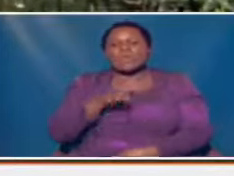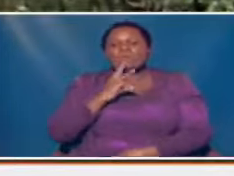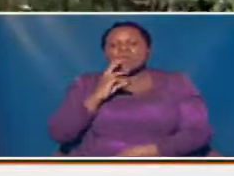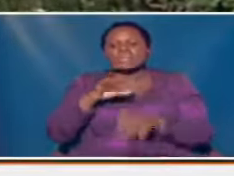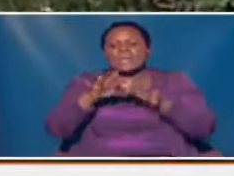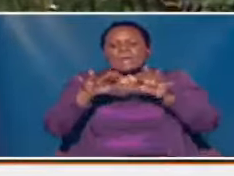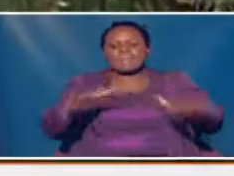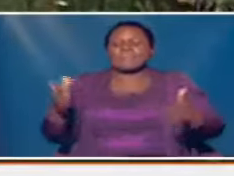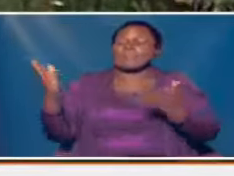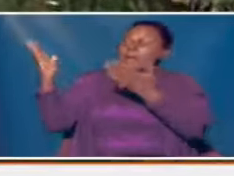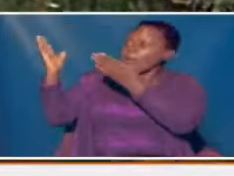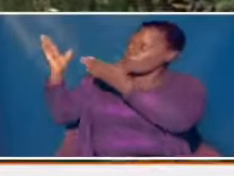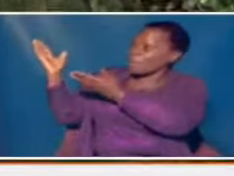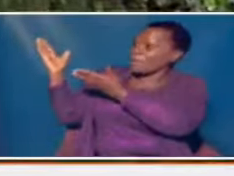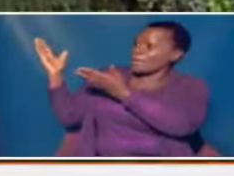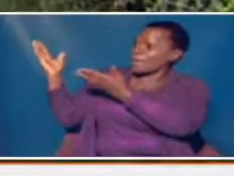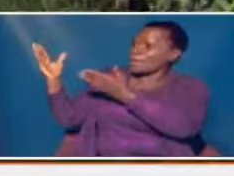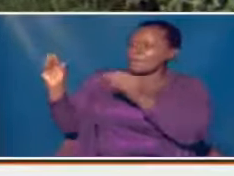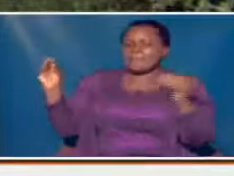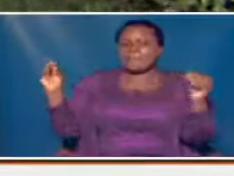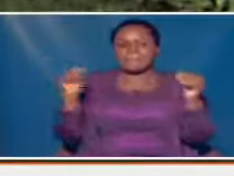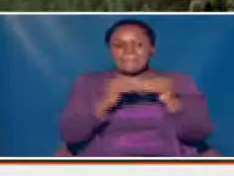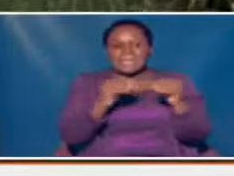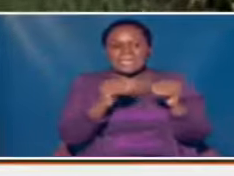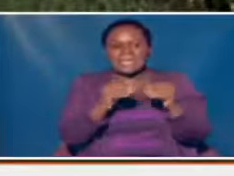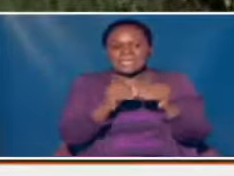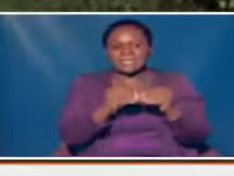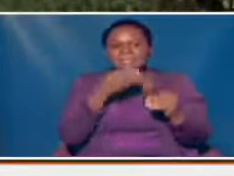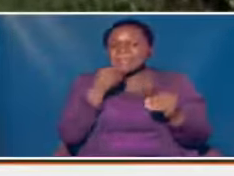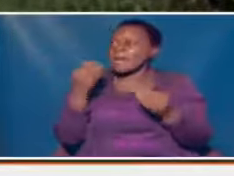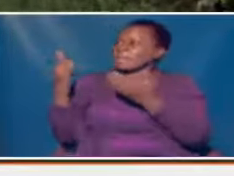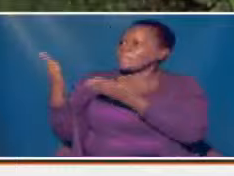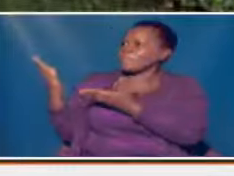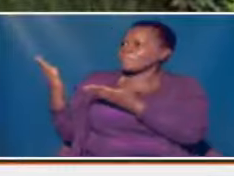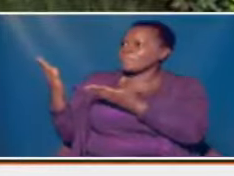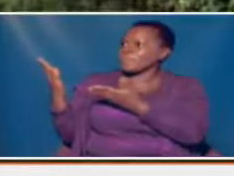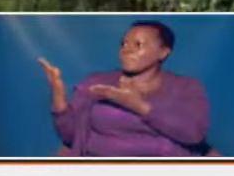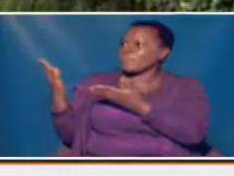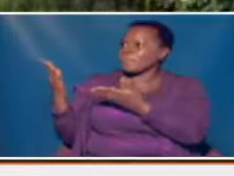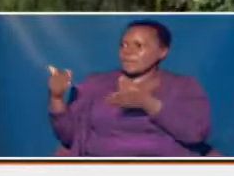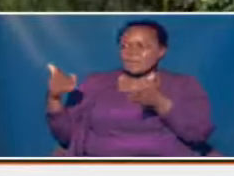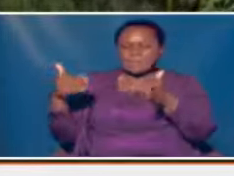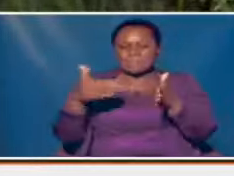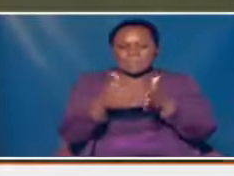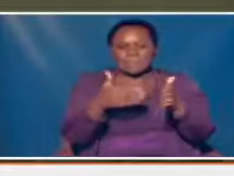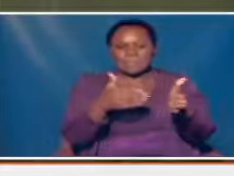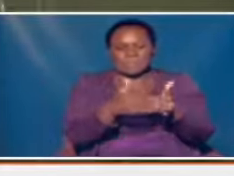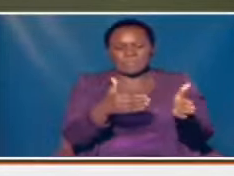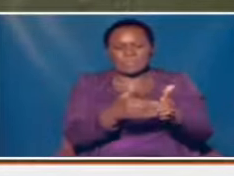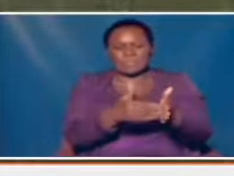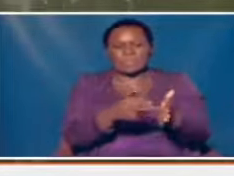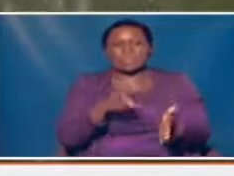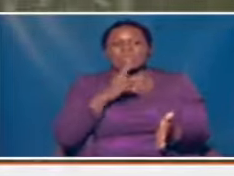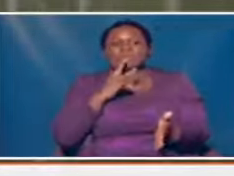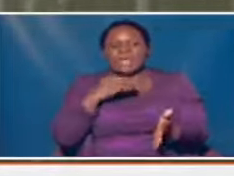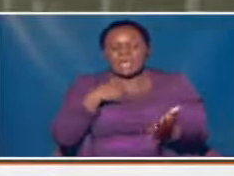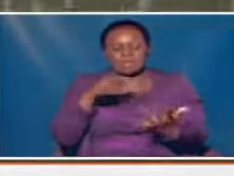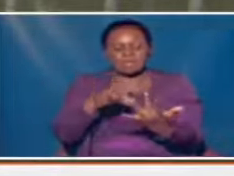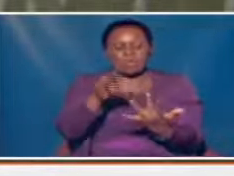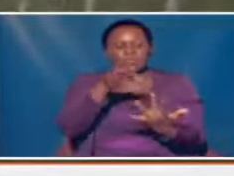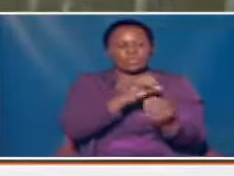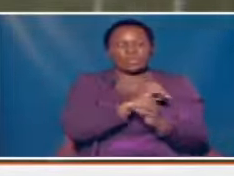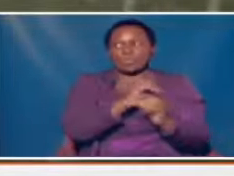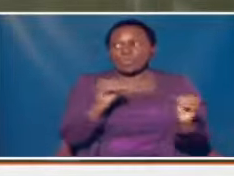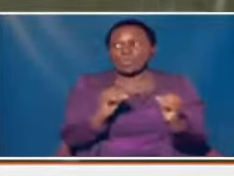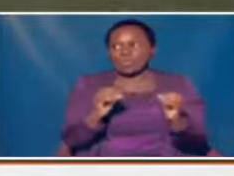are also here. We made a visit here, and that was interrupted by the water. We had no option but